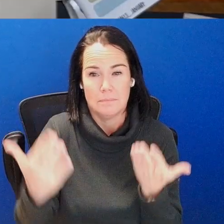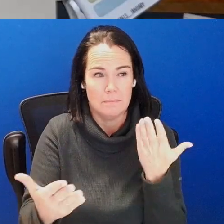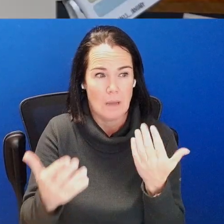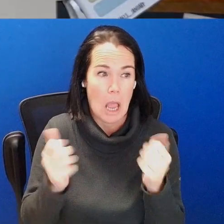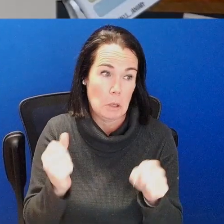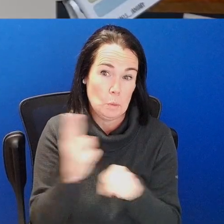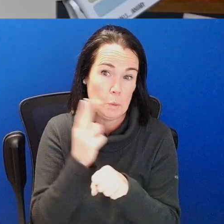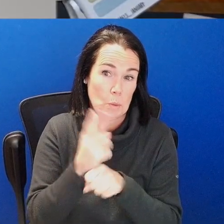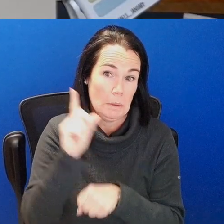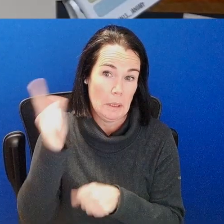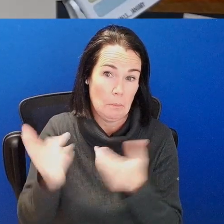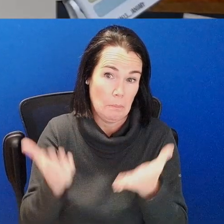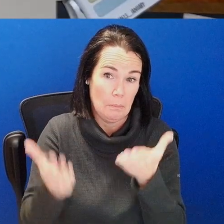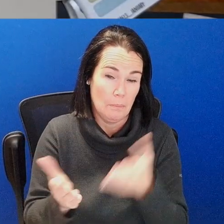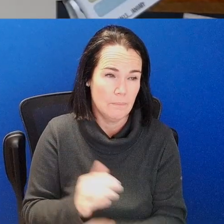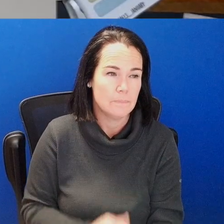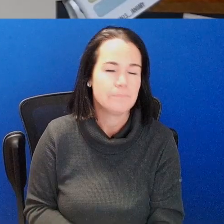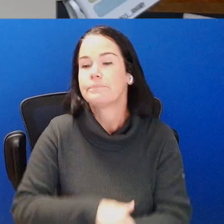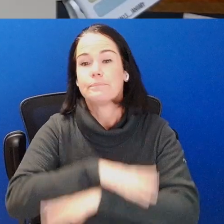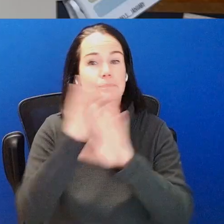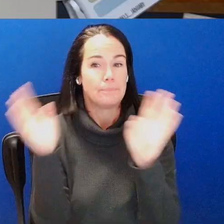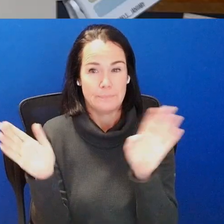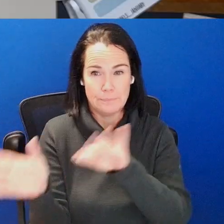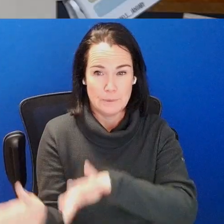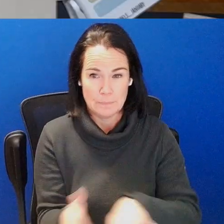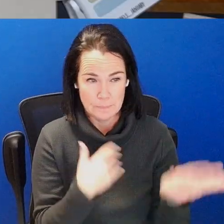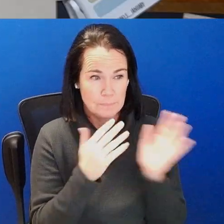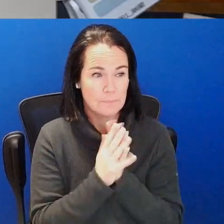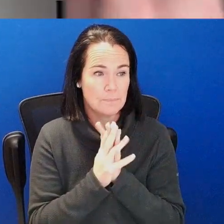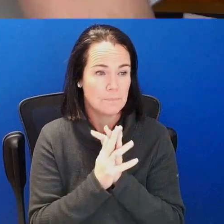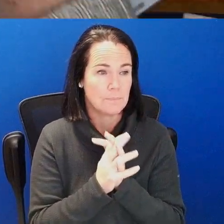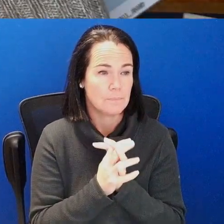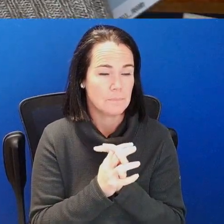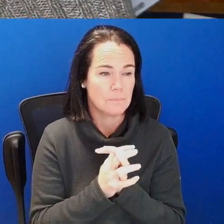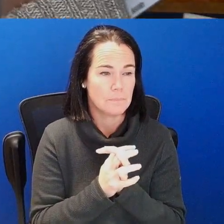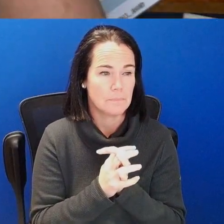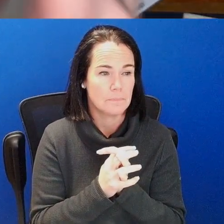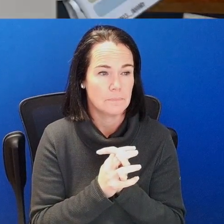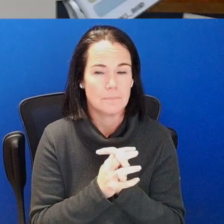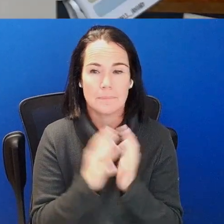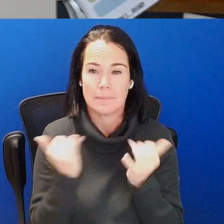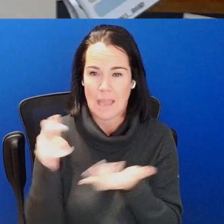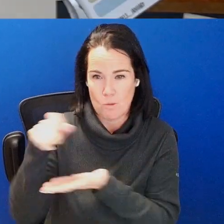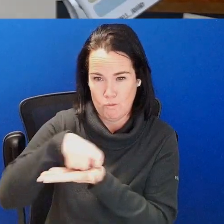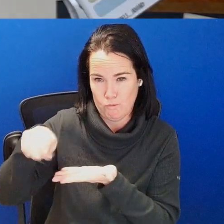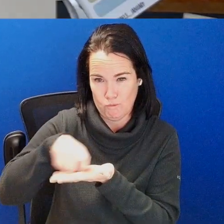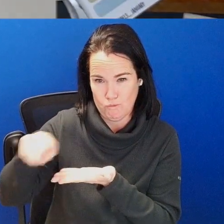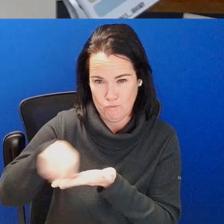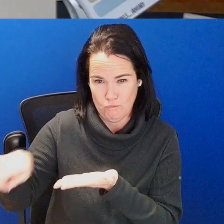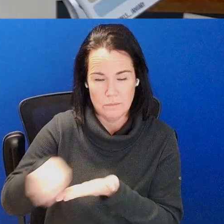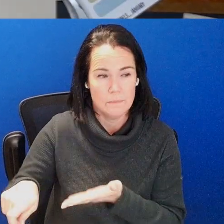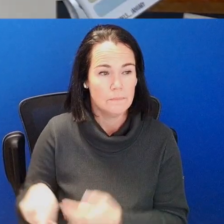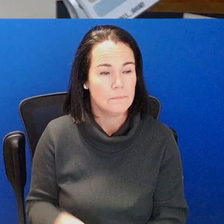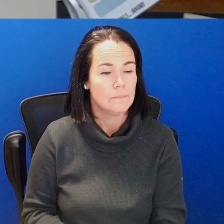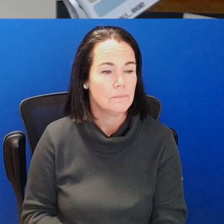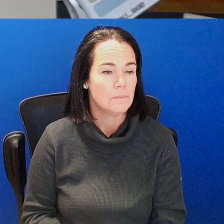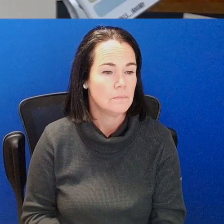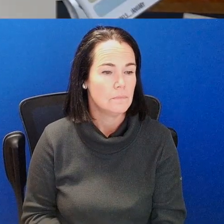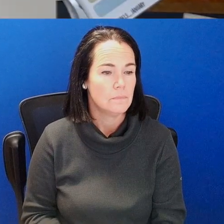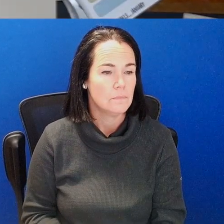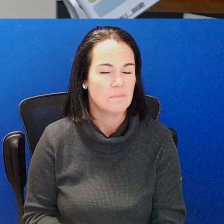maybe if I need to, I can use it later. All right, so let's get to the pen